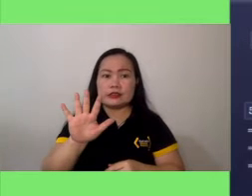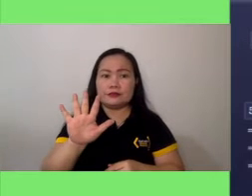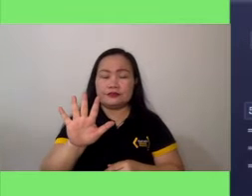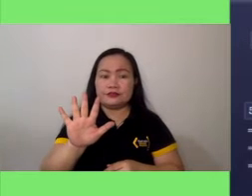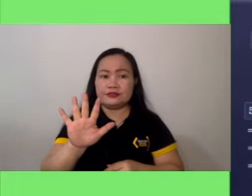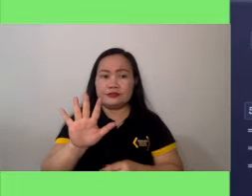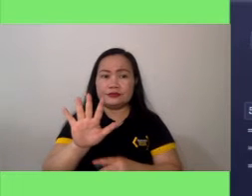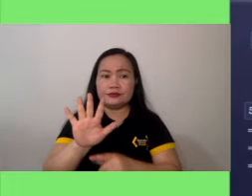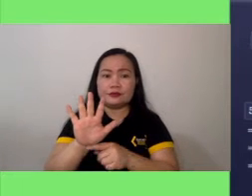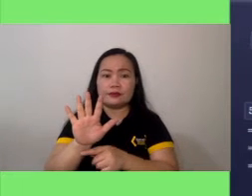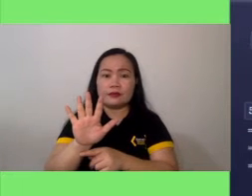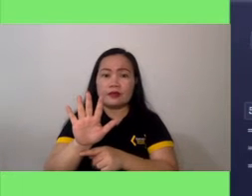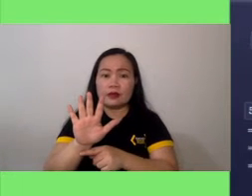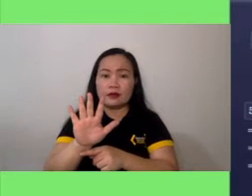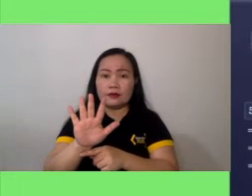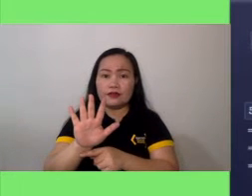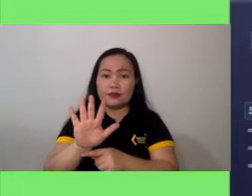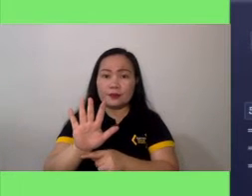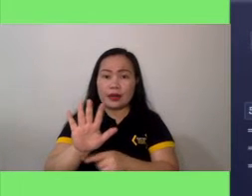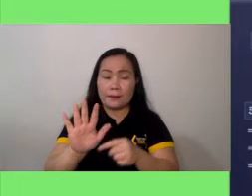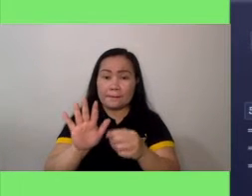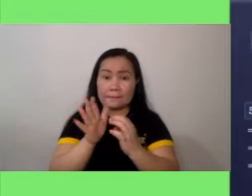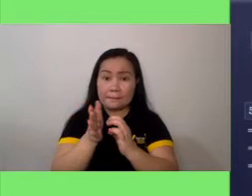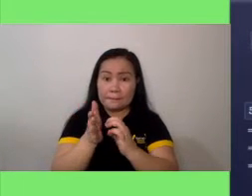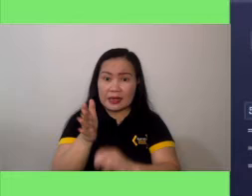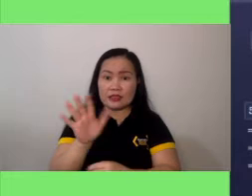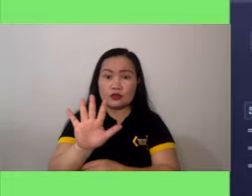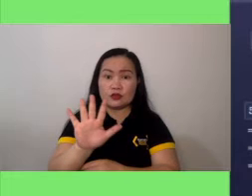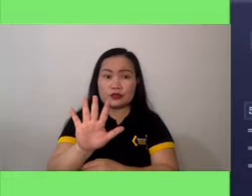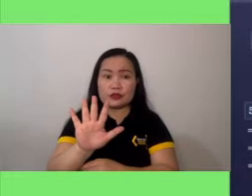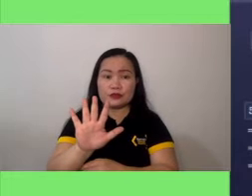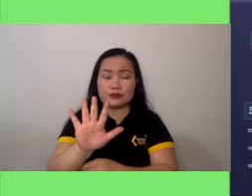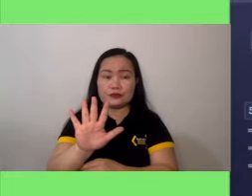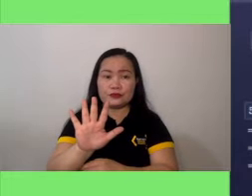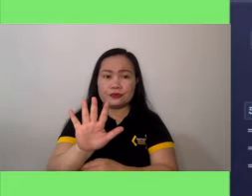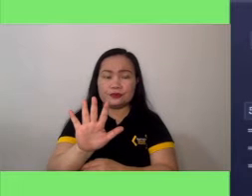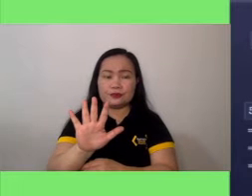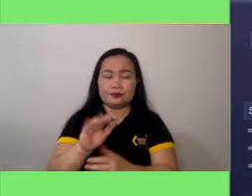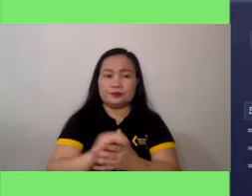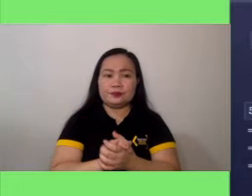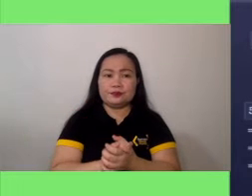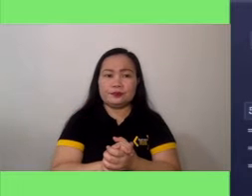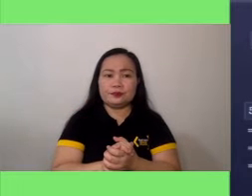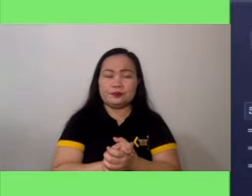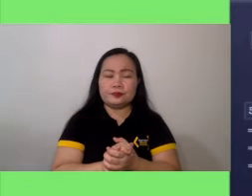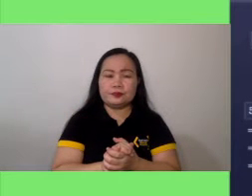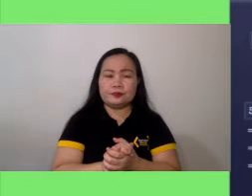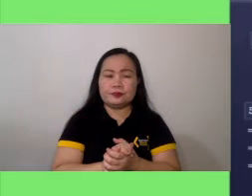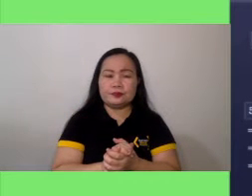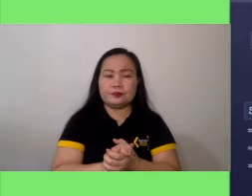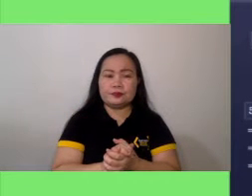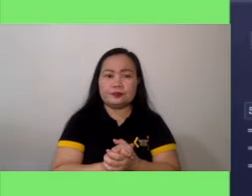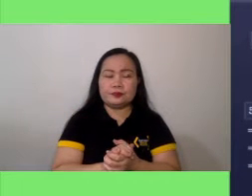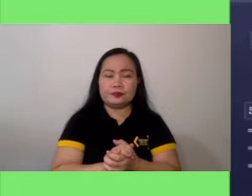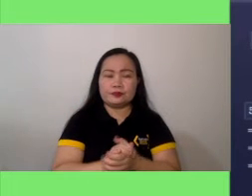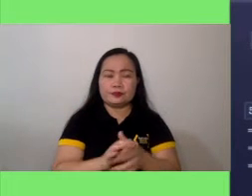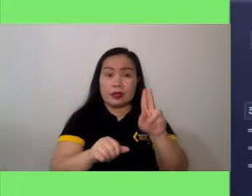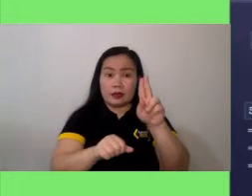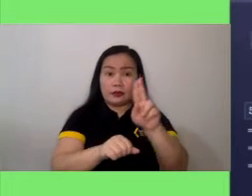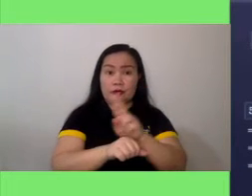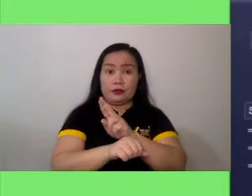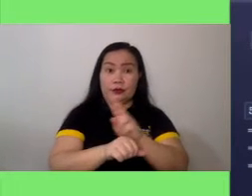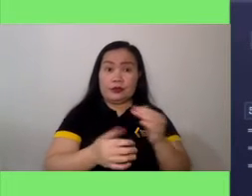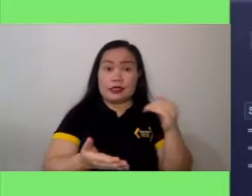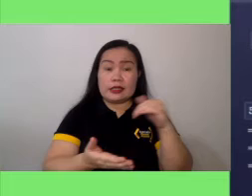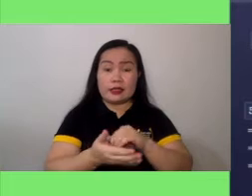2. Minus. Okay, so since naka-parenthesis ito, ibig sabihin naka-group, magkasama sila. So, as you can see,